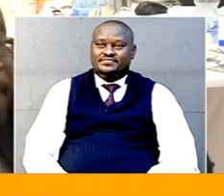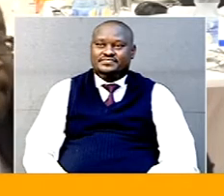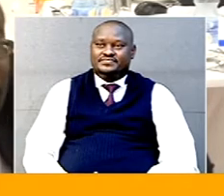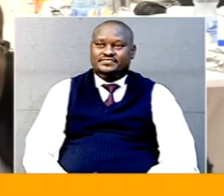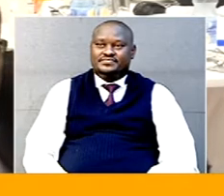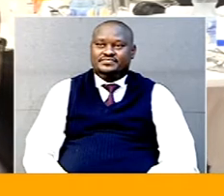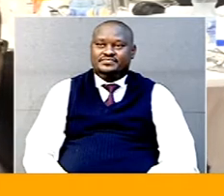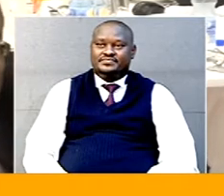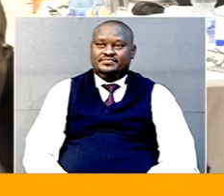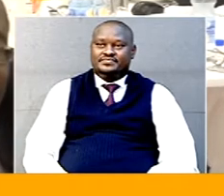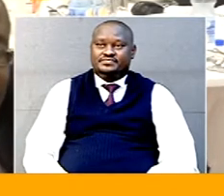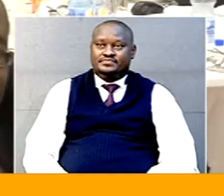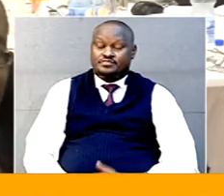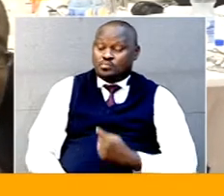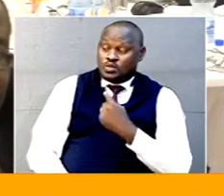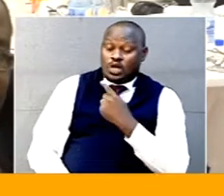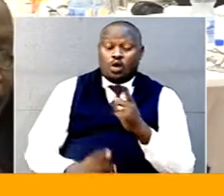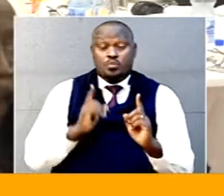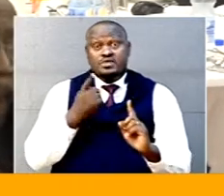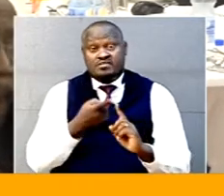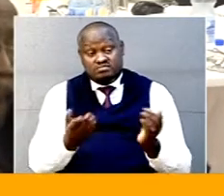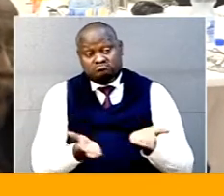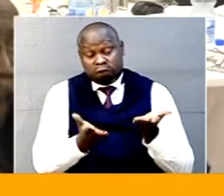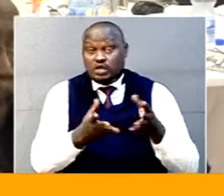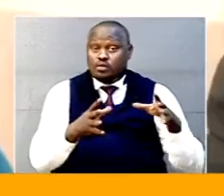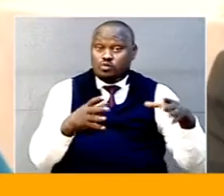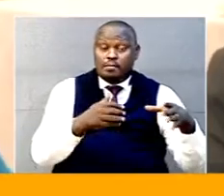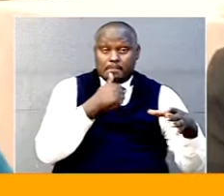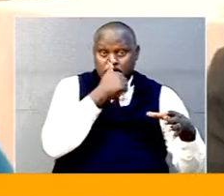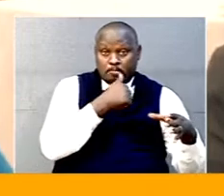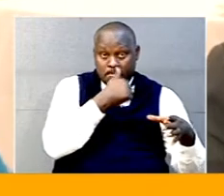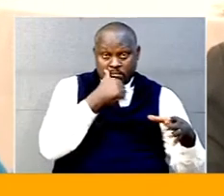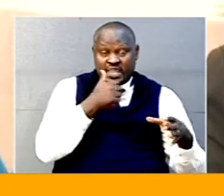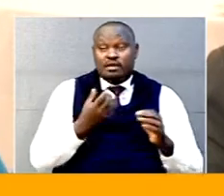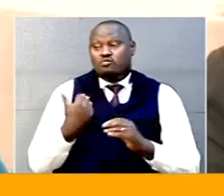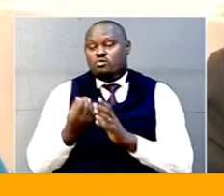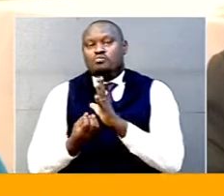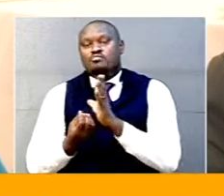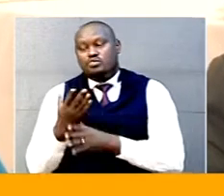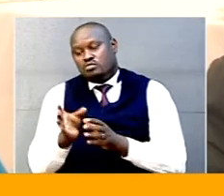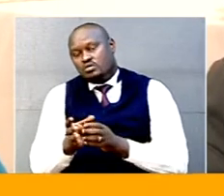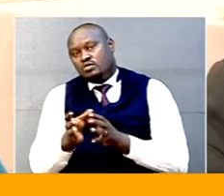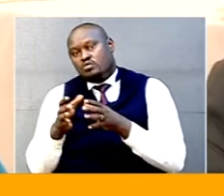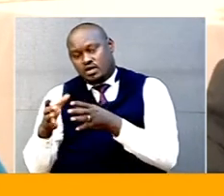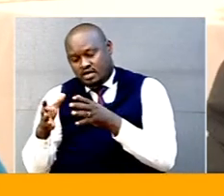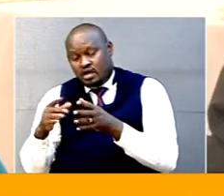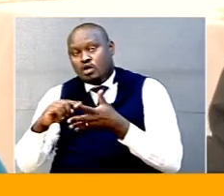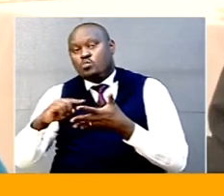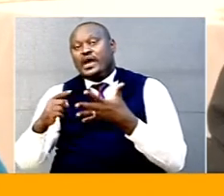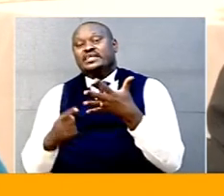To achieve the private sector window objectives, the World Bank Group developed the PSW eligibility and prioritization